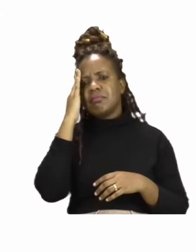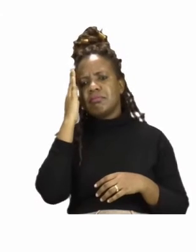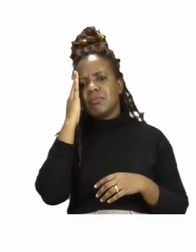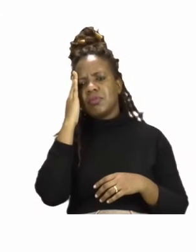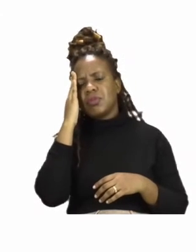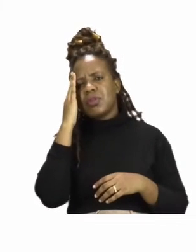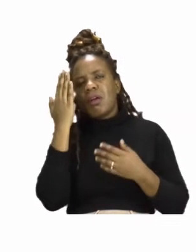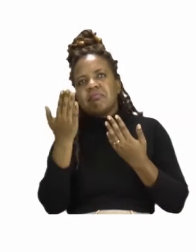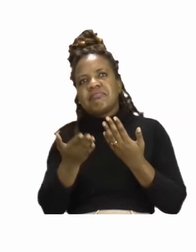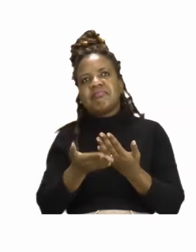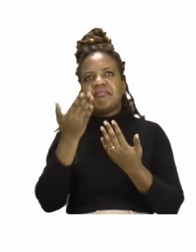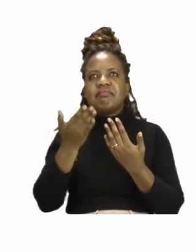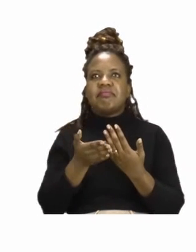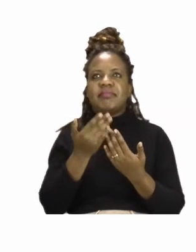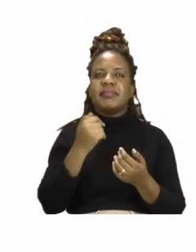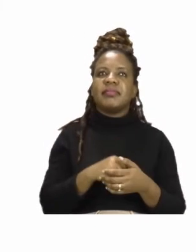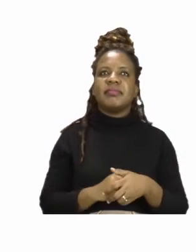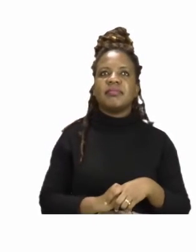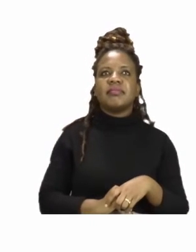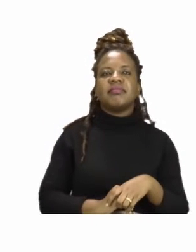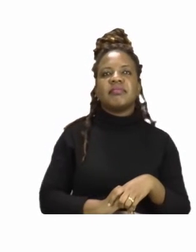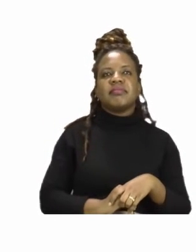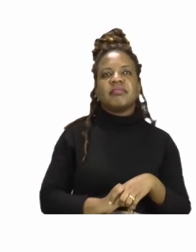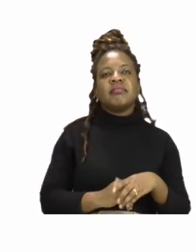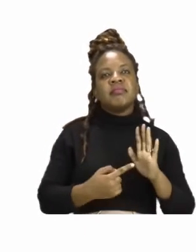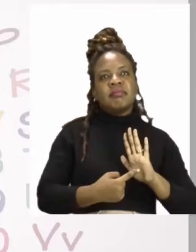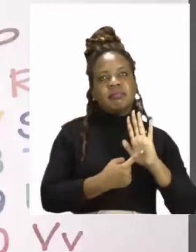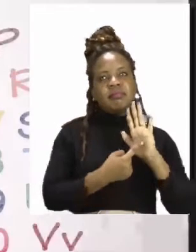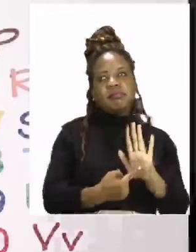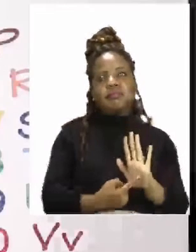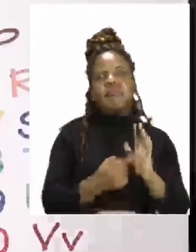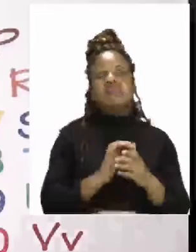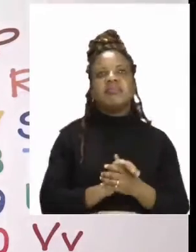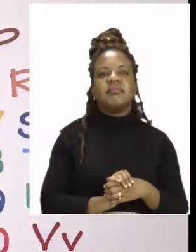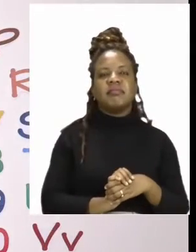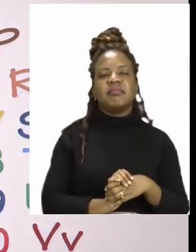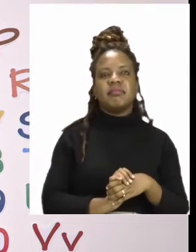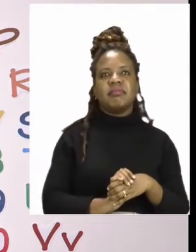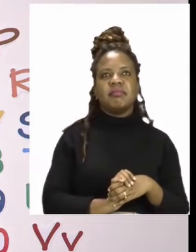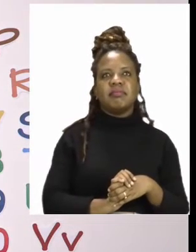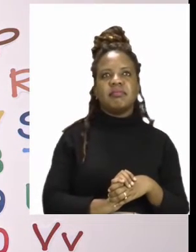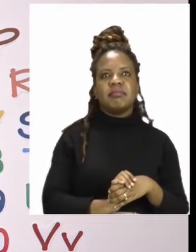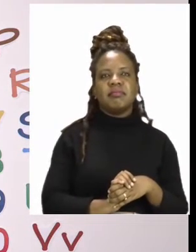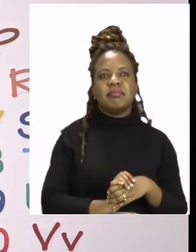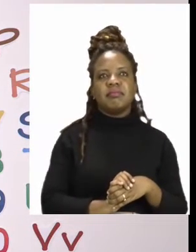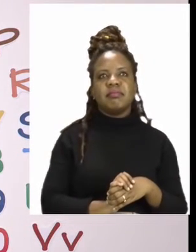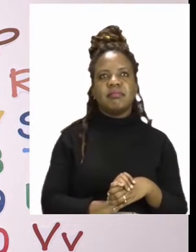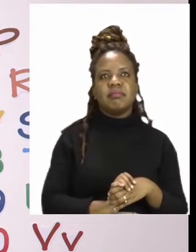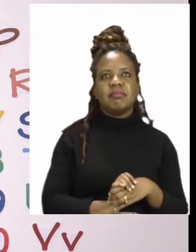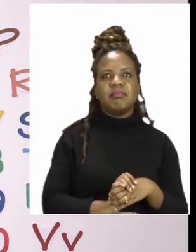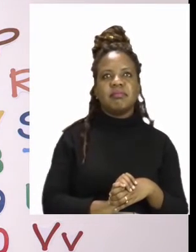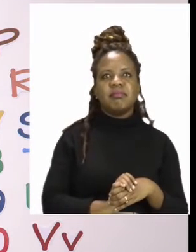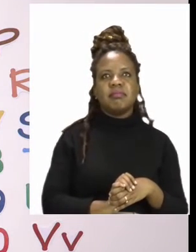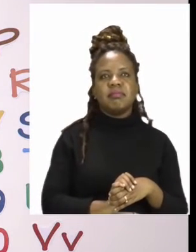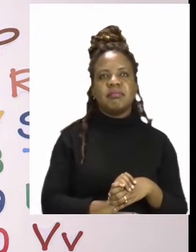lighter on the board. So let's take a look at the board. Now, on the board, I have shown you that